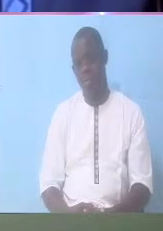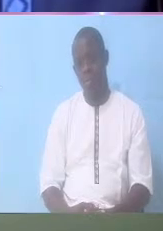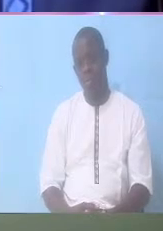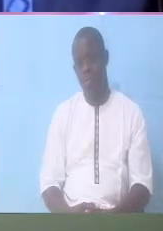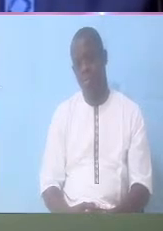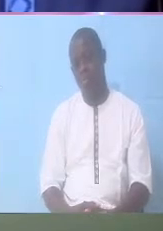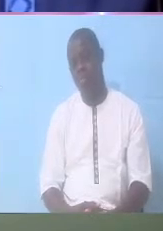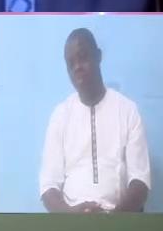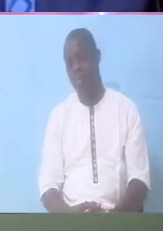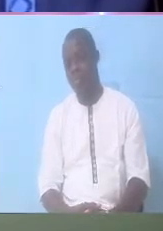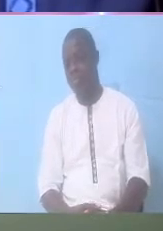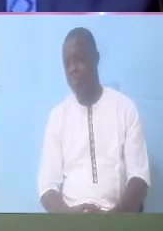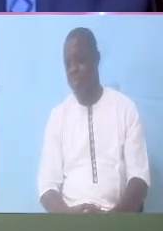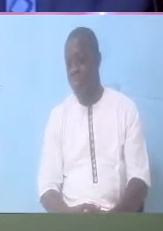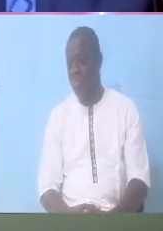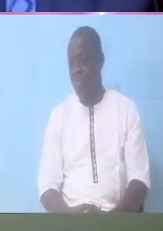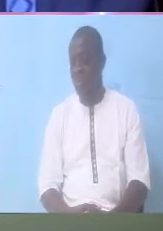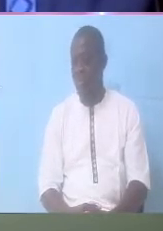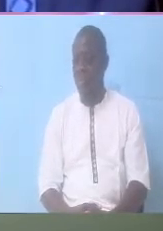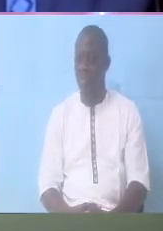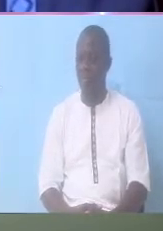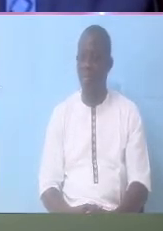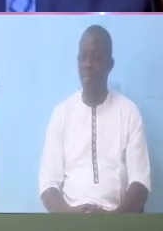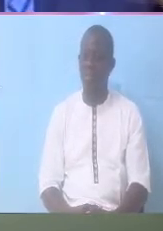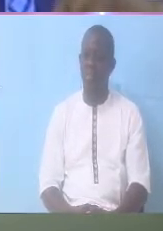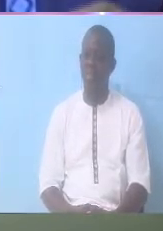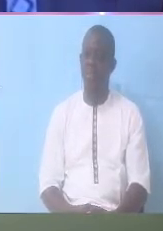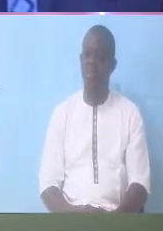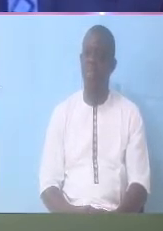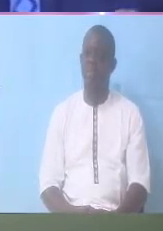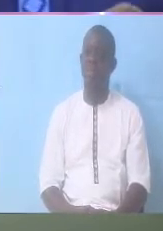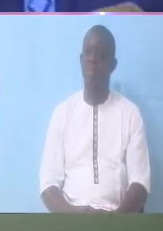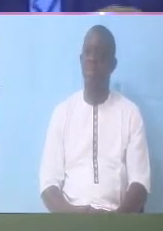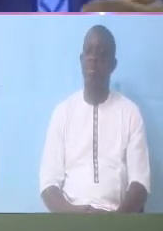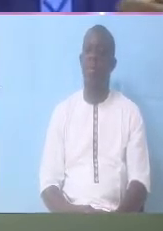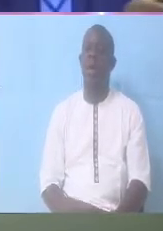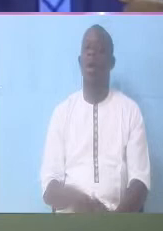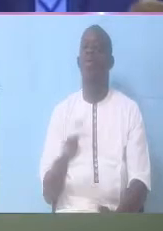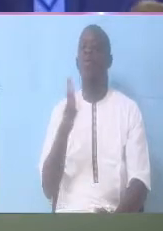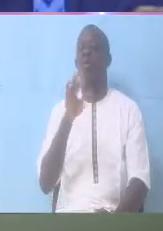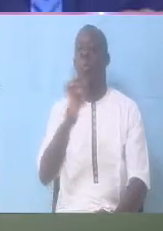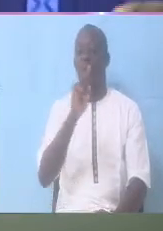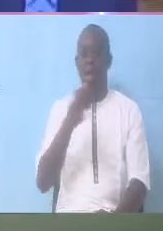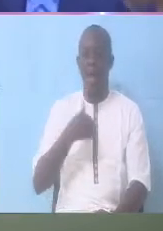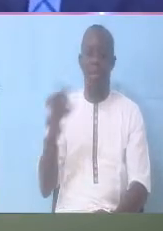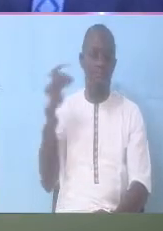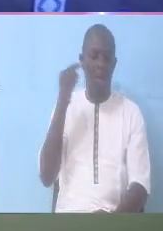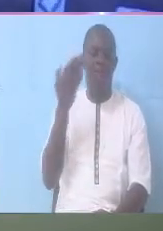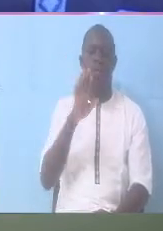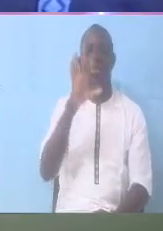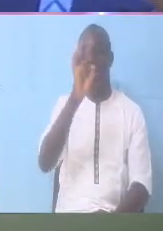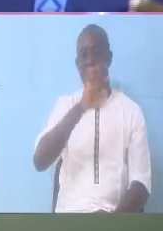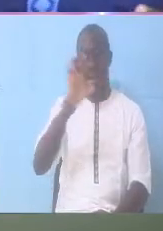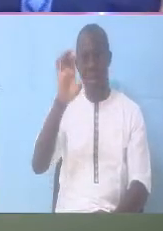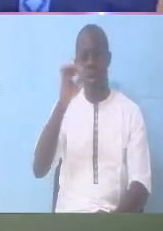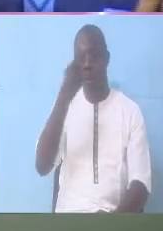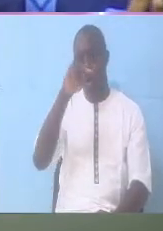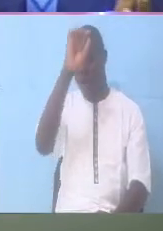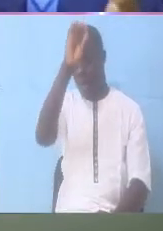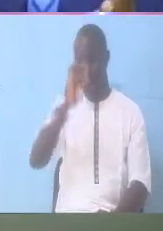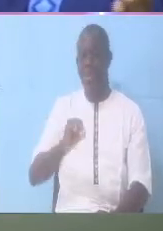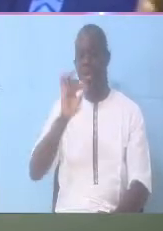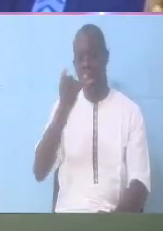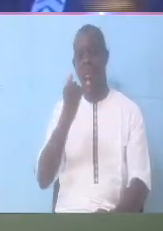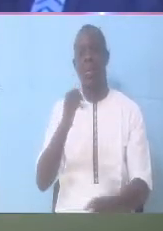Could you answer now? From what I'm hearing from the TRC, obviously, 100%, yes. So